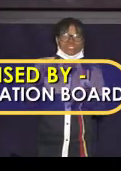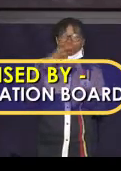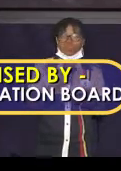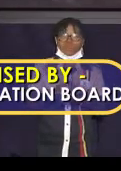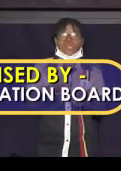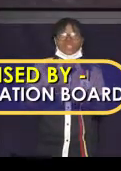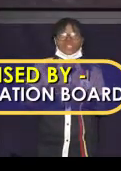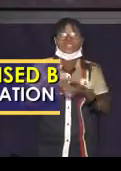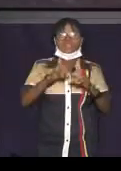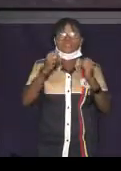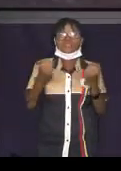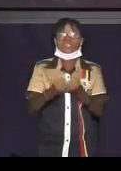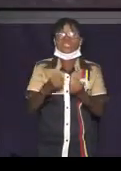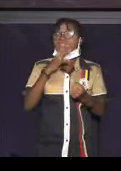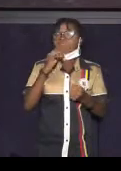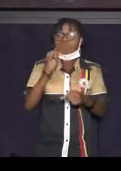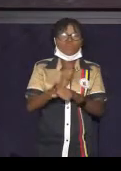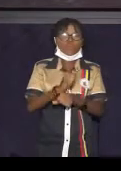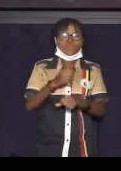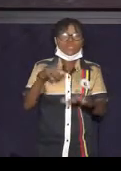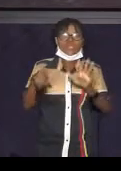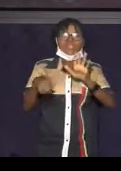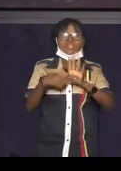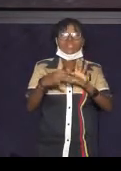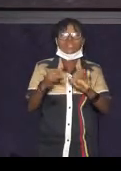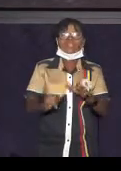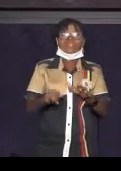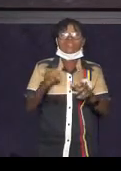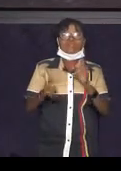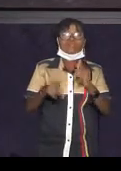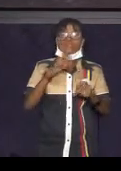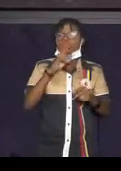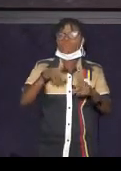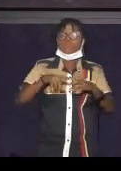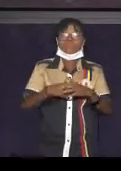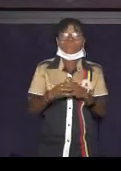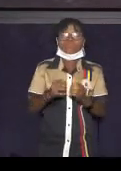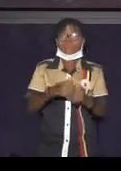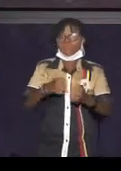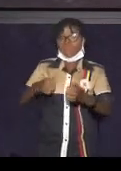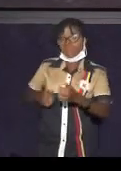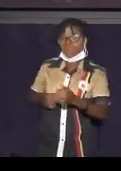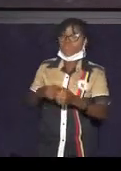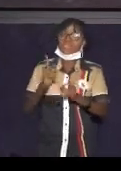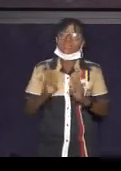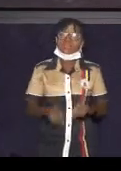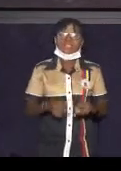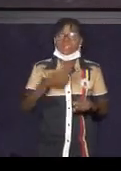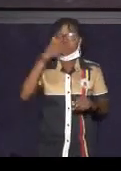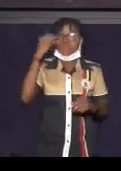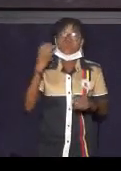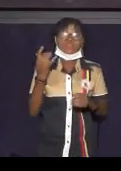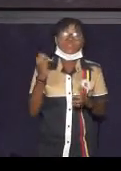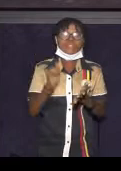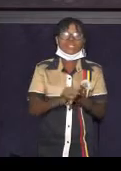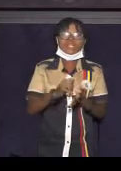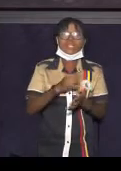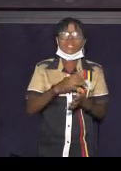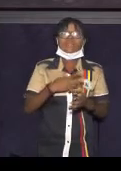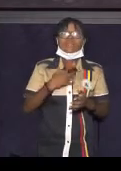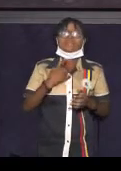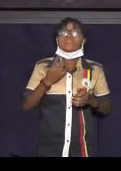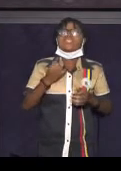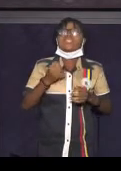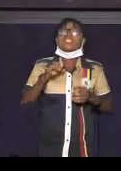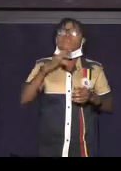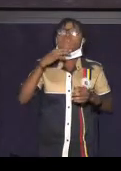be working negatively, and people will start avoiding such person because of that. Anxiety,